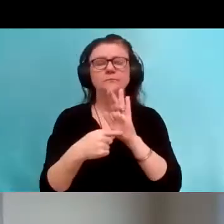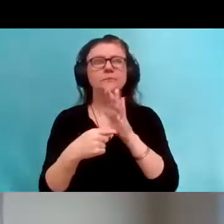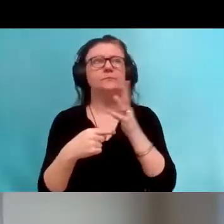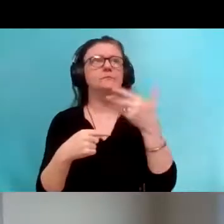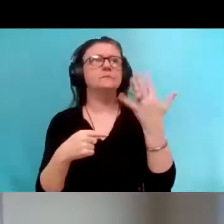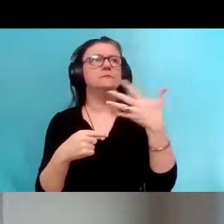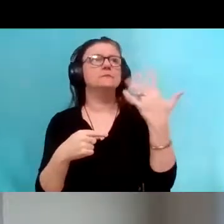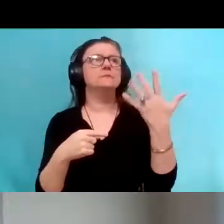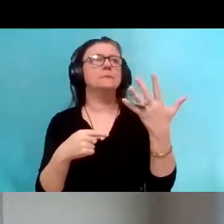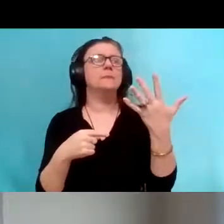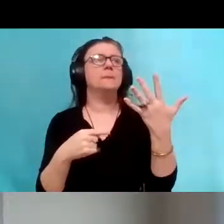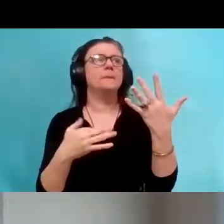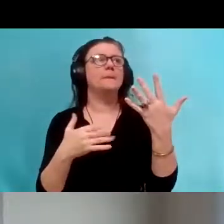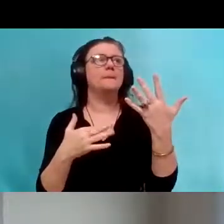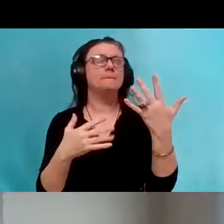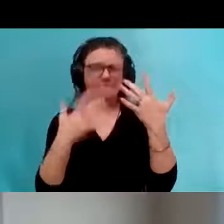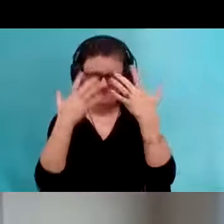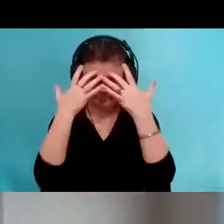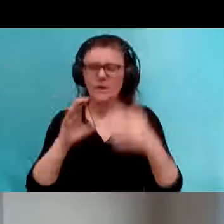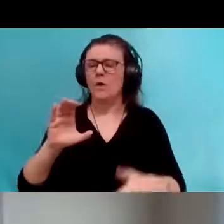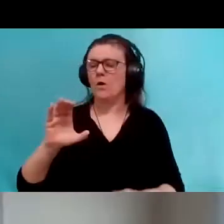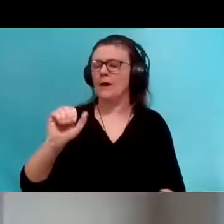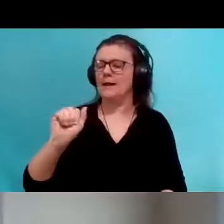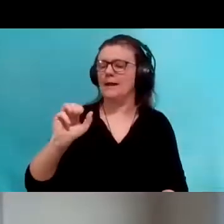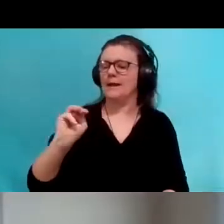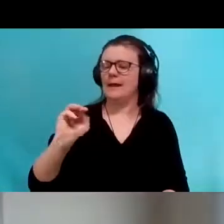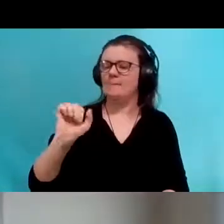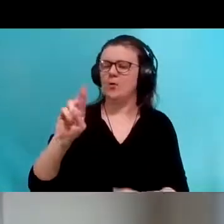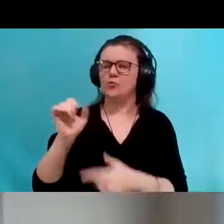of Cameroon.